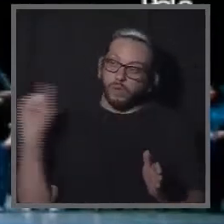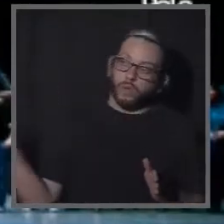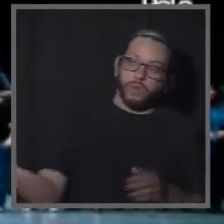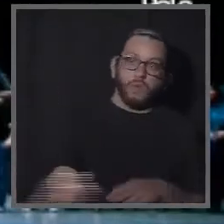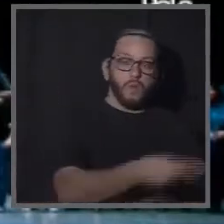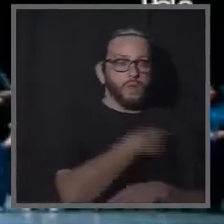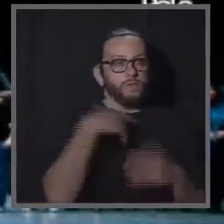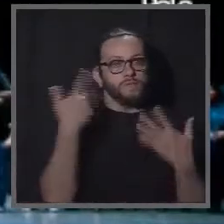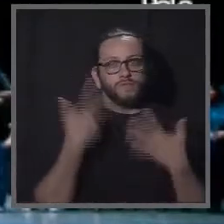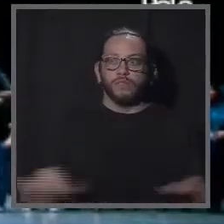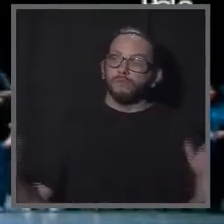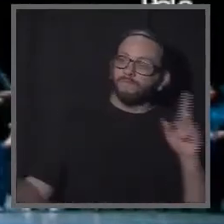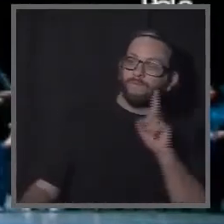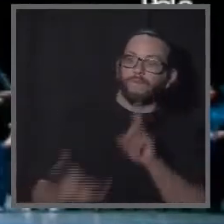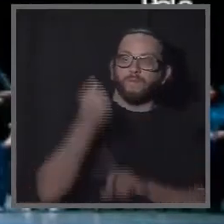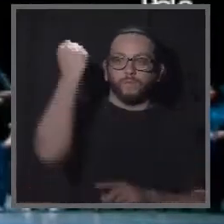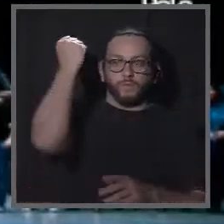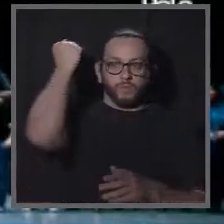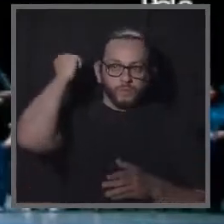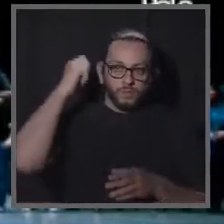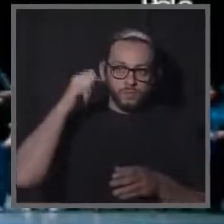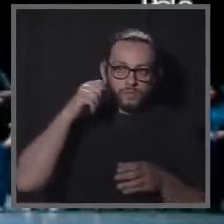were able to further